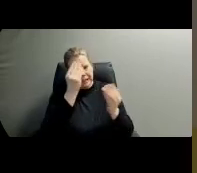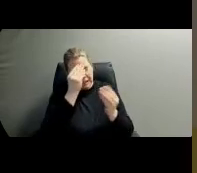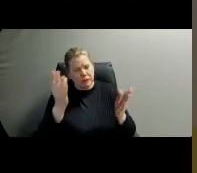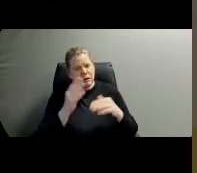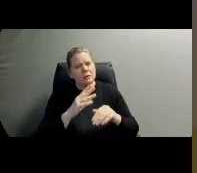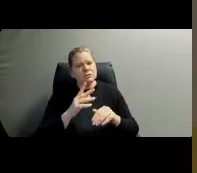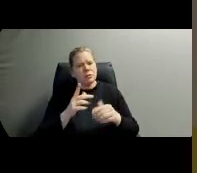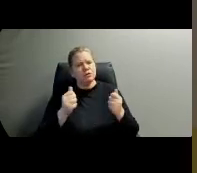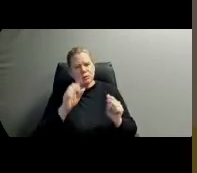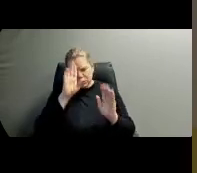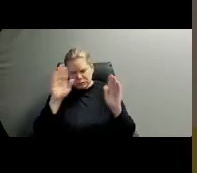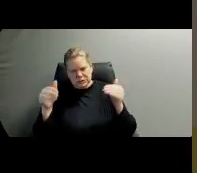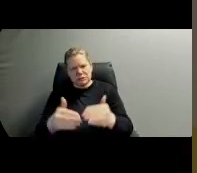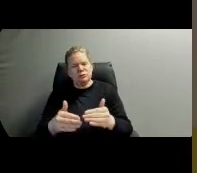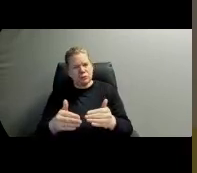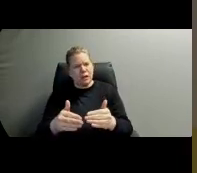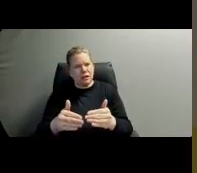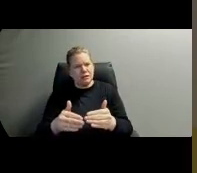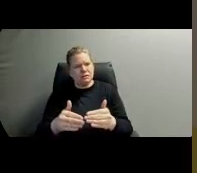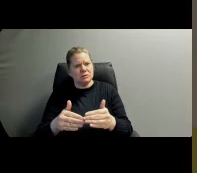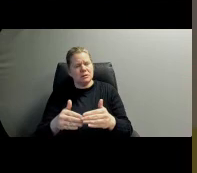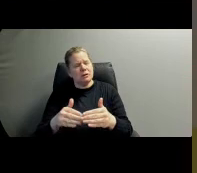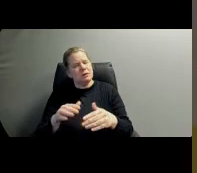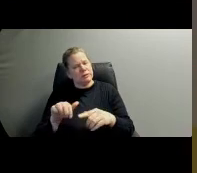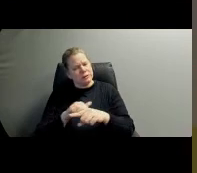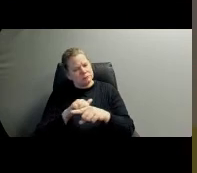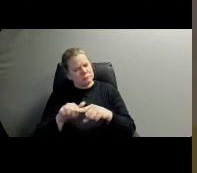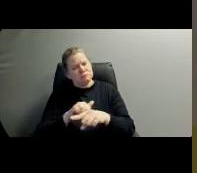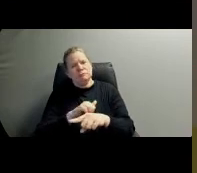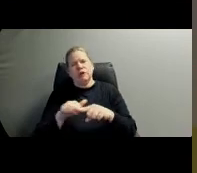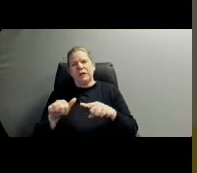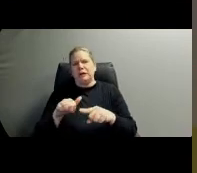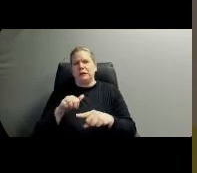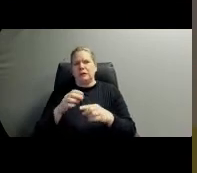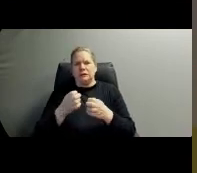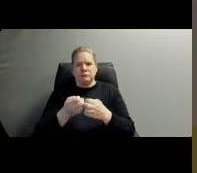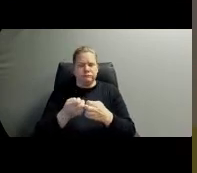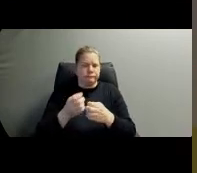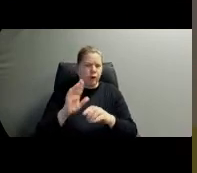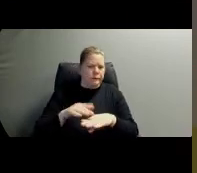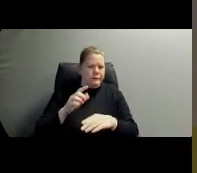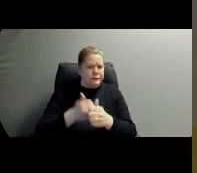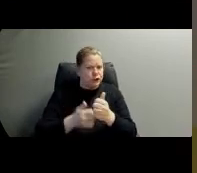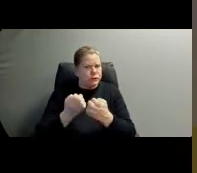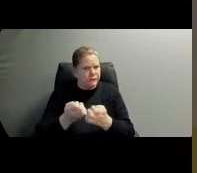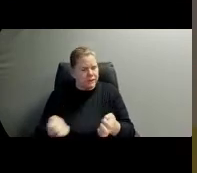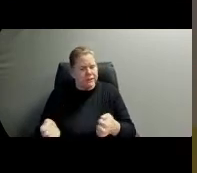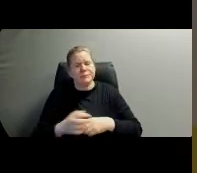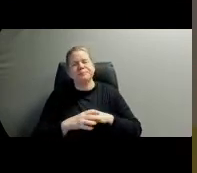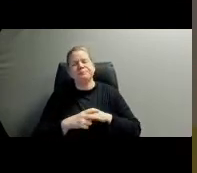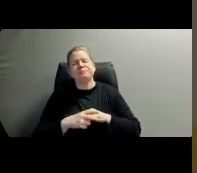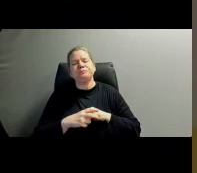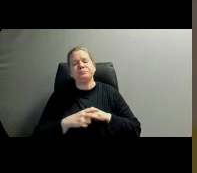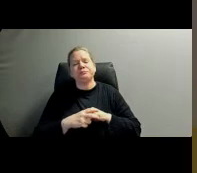the model building while the data is still on decentralized devices or decentralized systems. So as I mentioned,